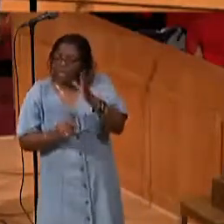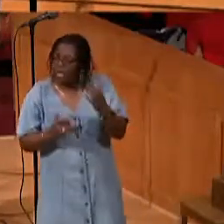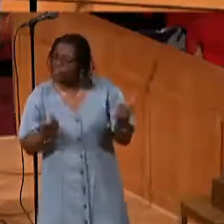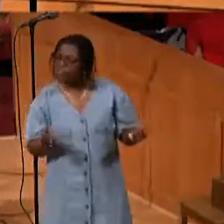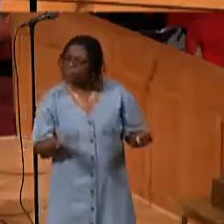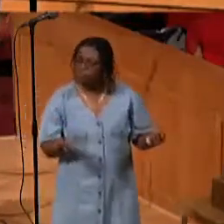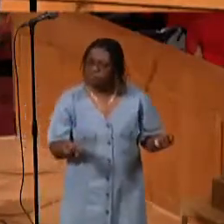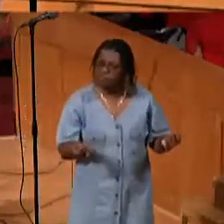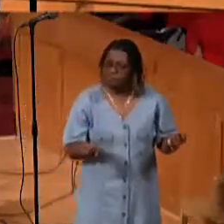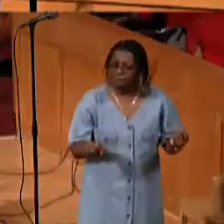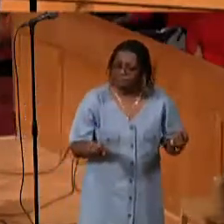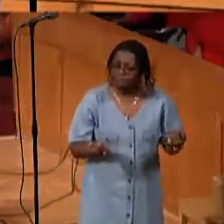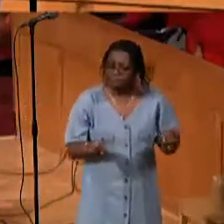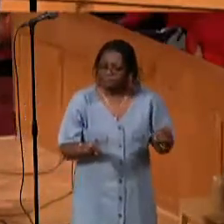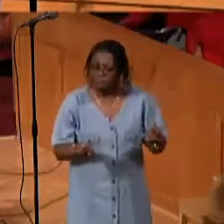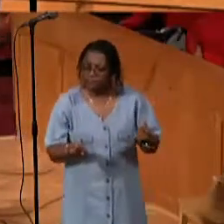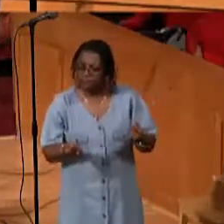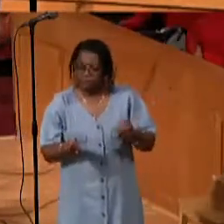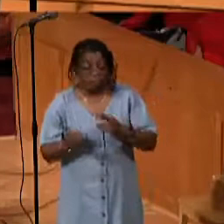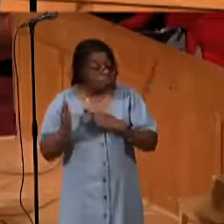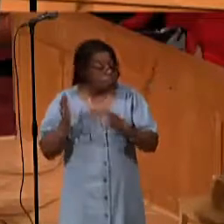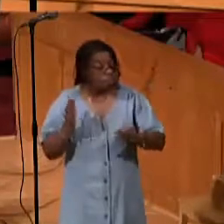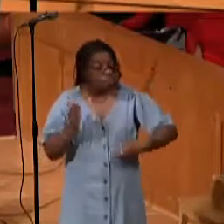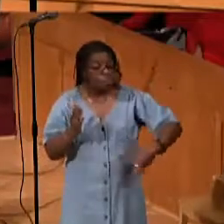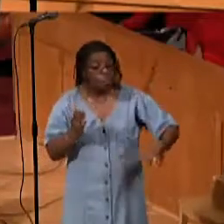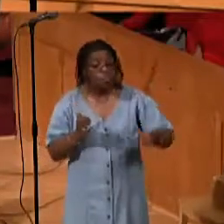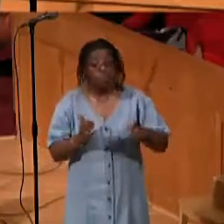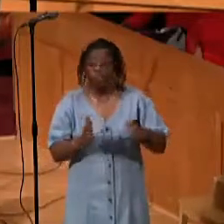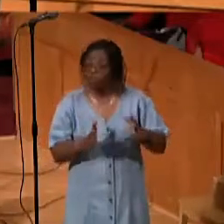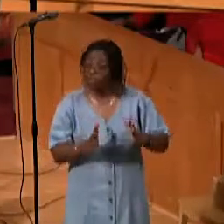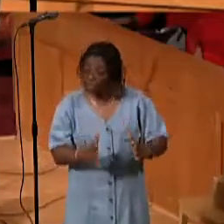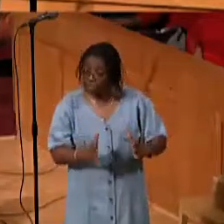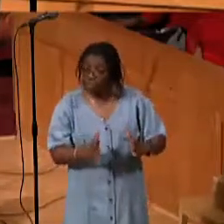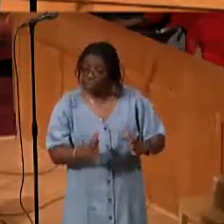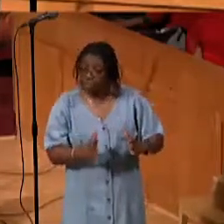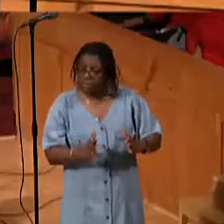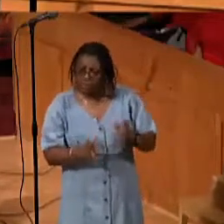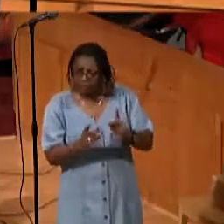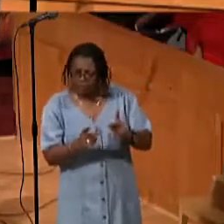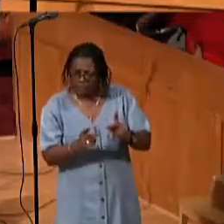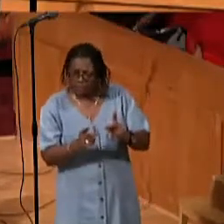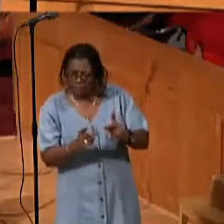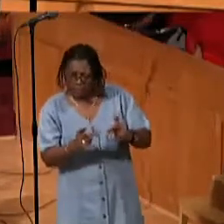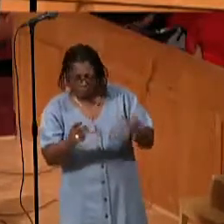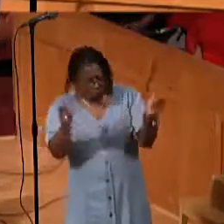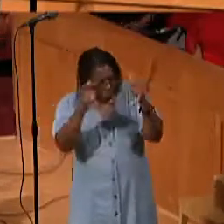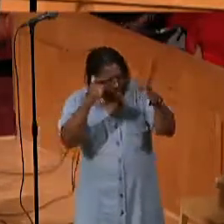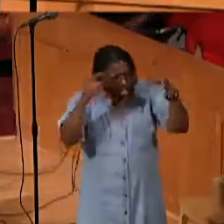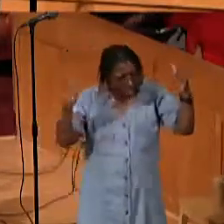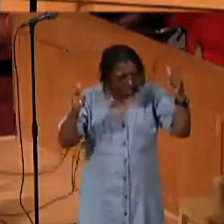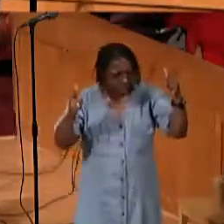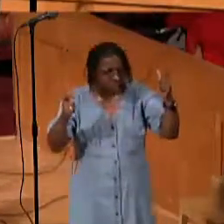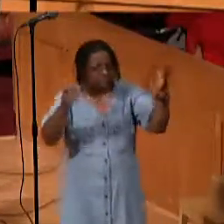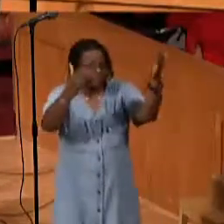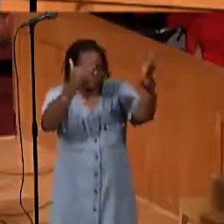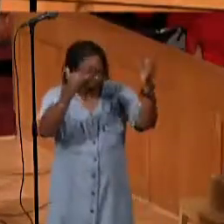those rulers and those thrones. Do I have it? And then what he did, he took some humble folks